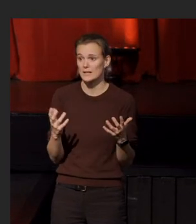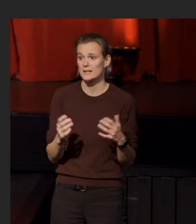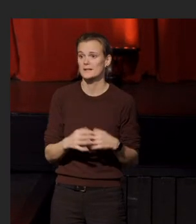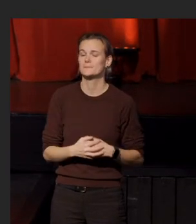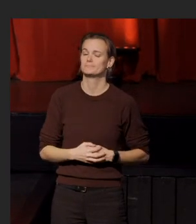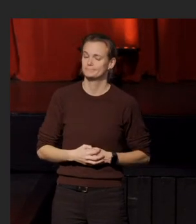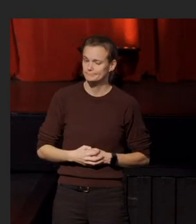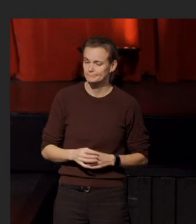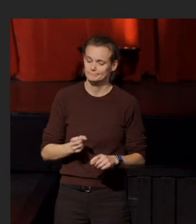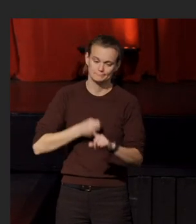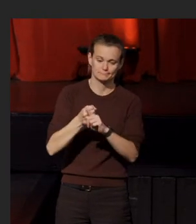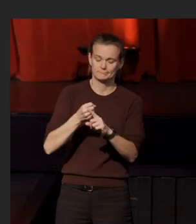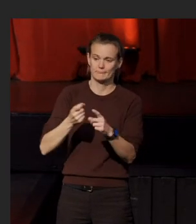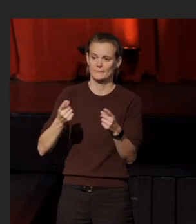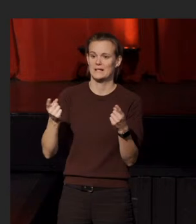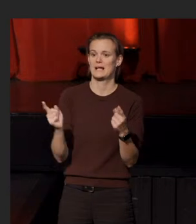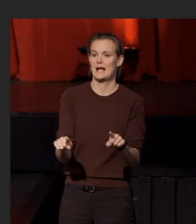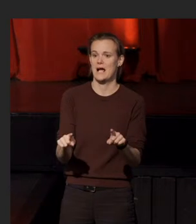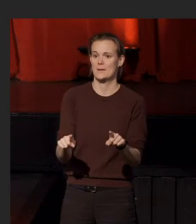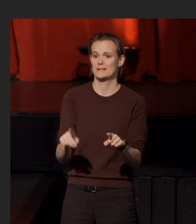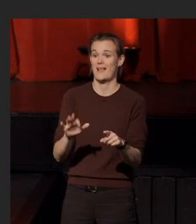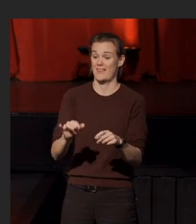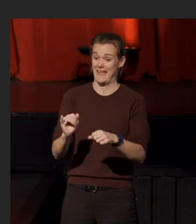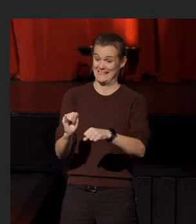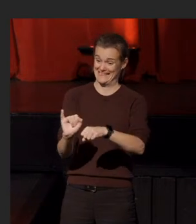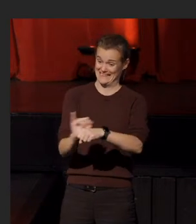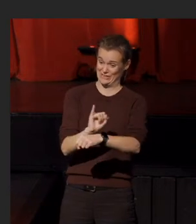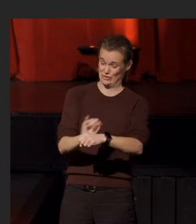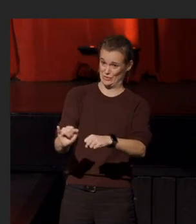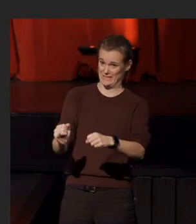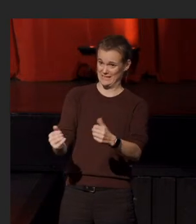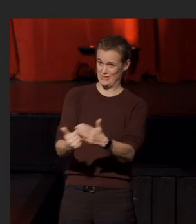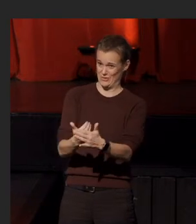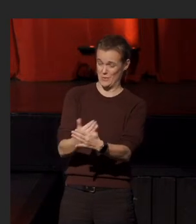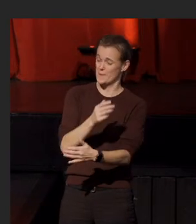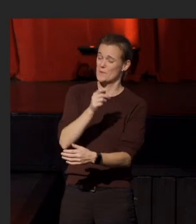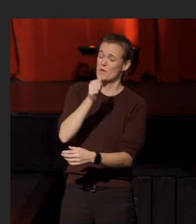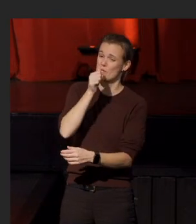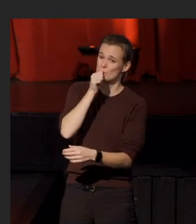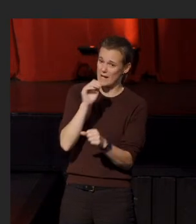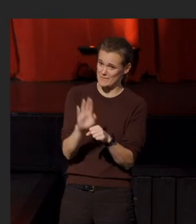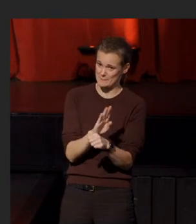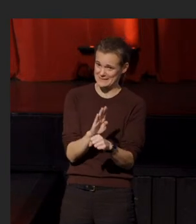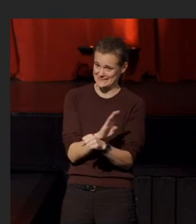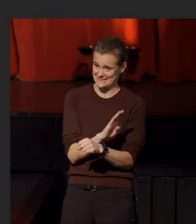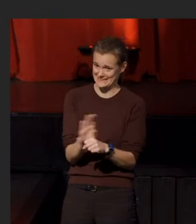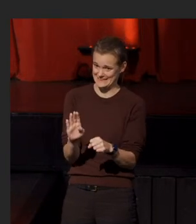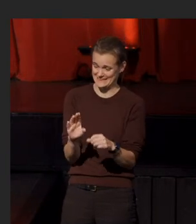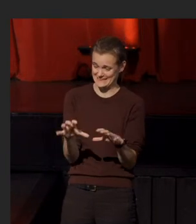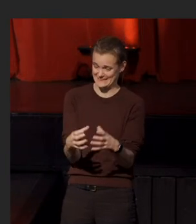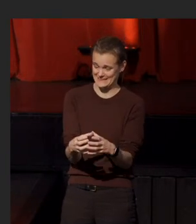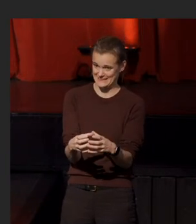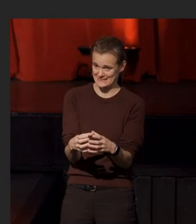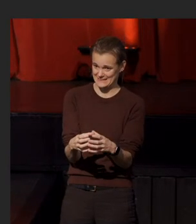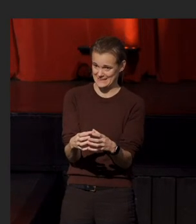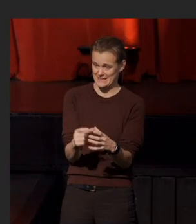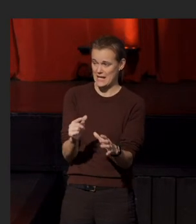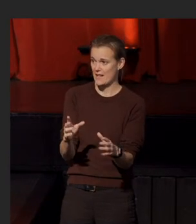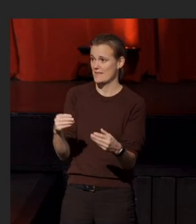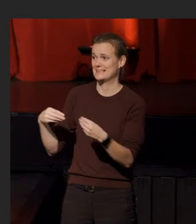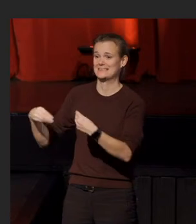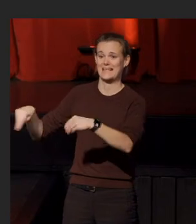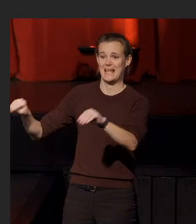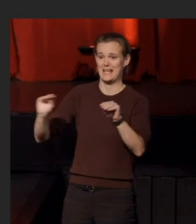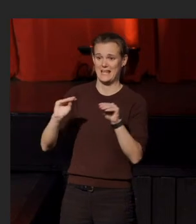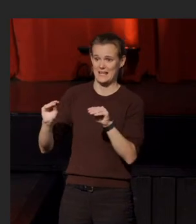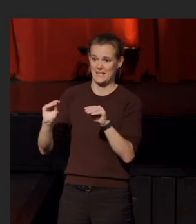is deeply disturbing. And this is private companies that are selling to government clients and other private